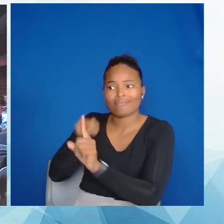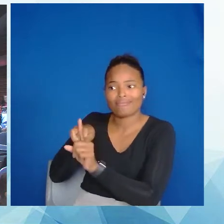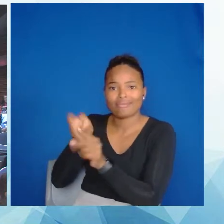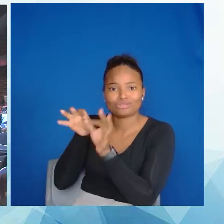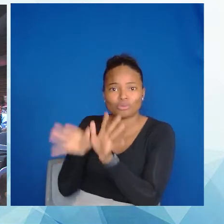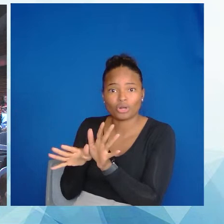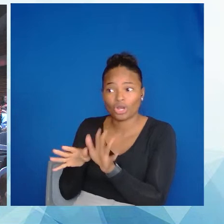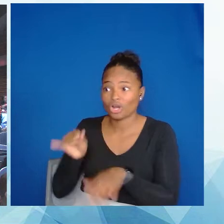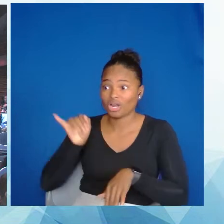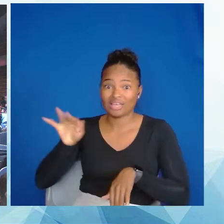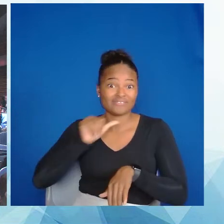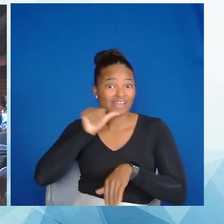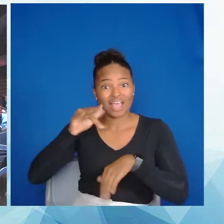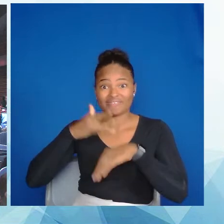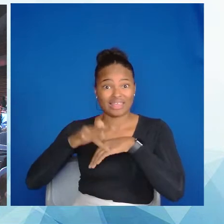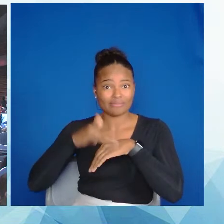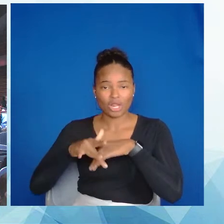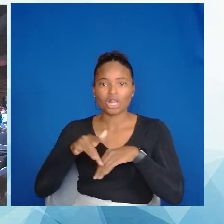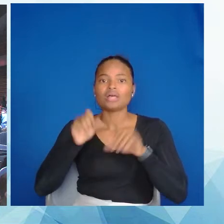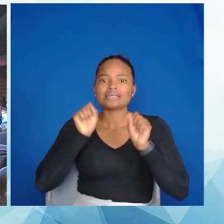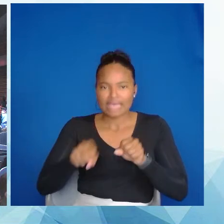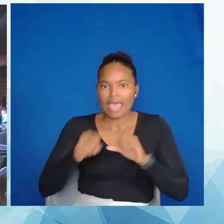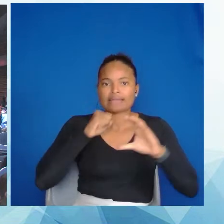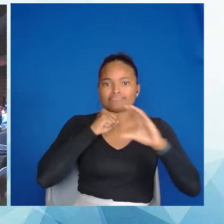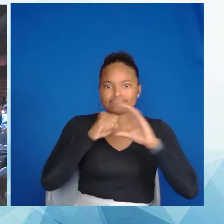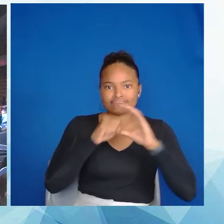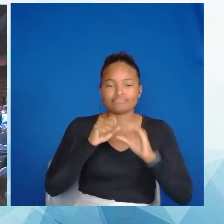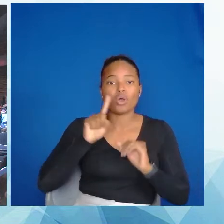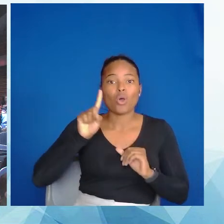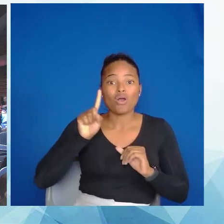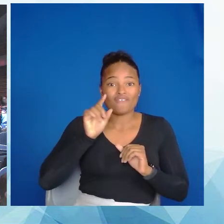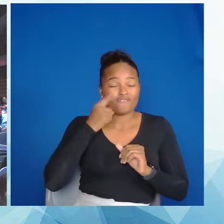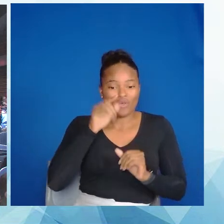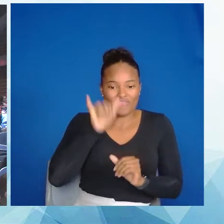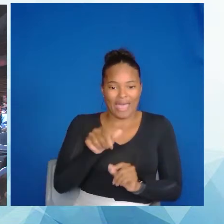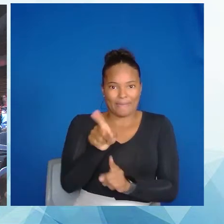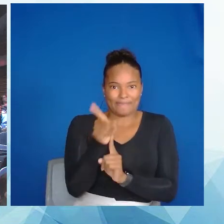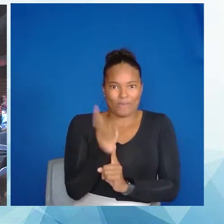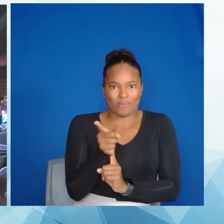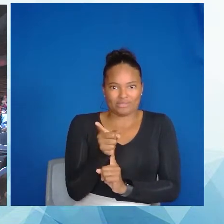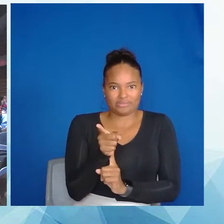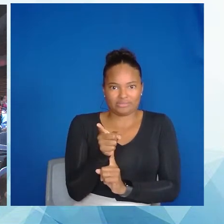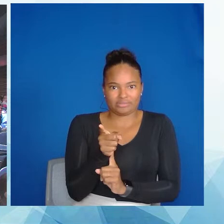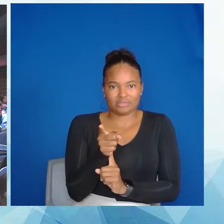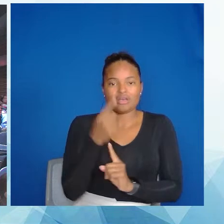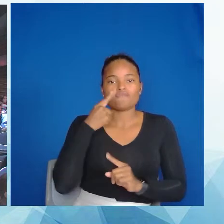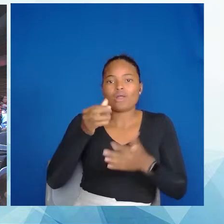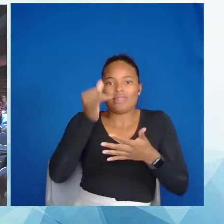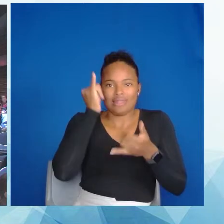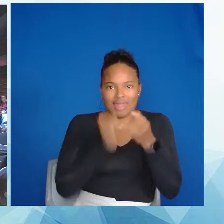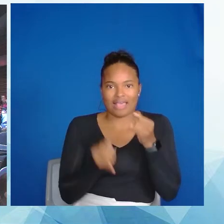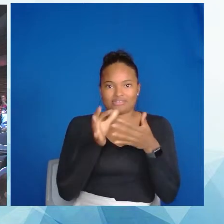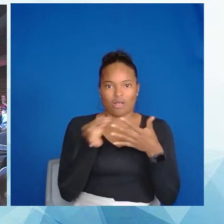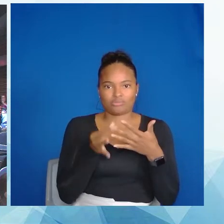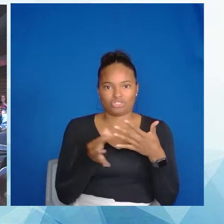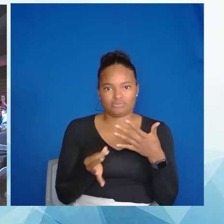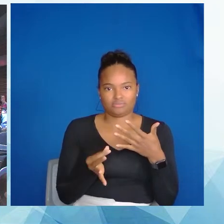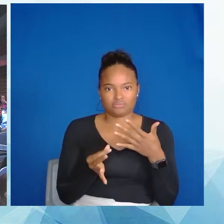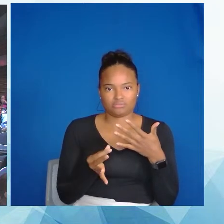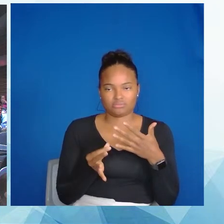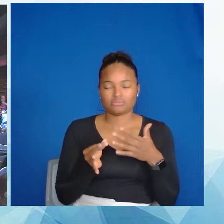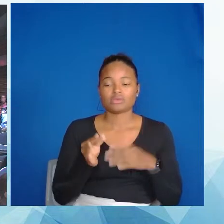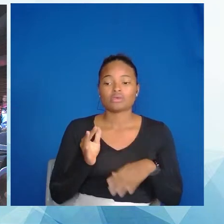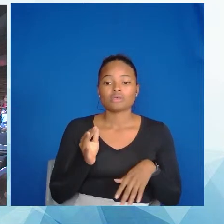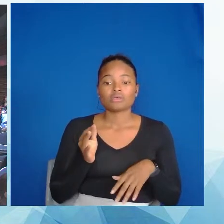not available, use SIMCOM only in the moment, in passing, as a last resort.